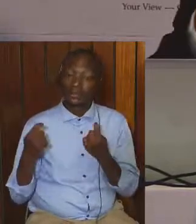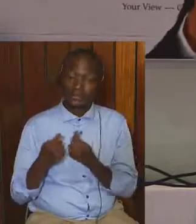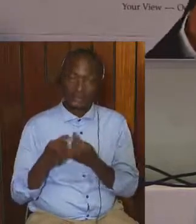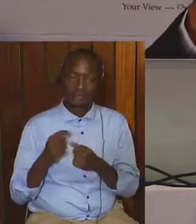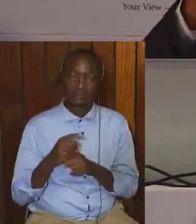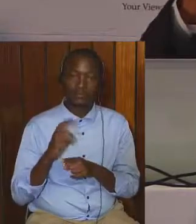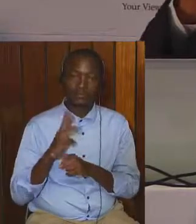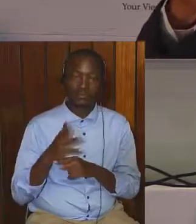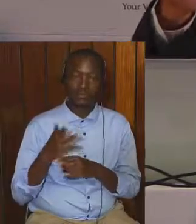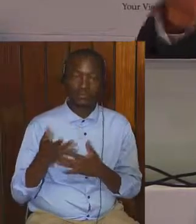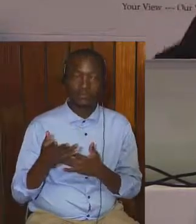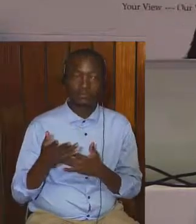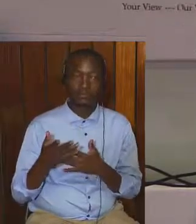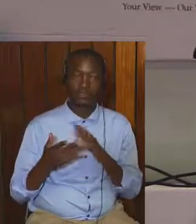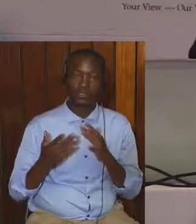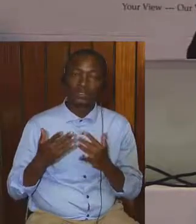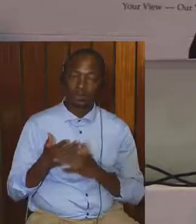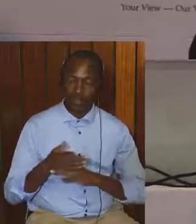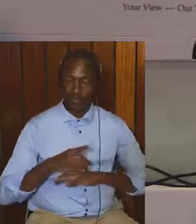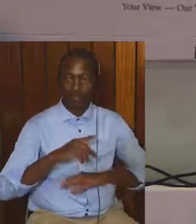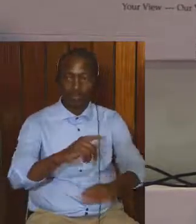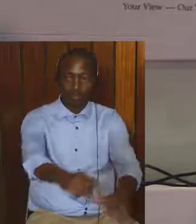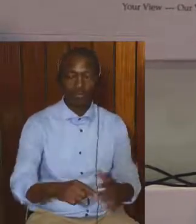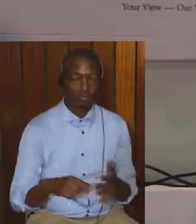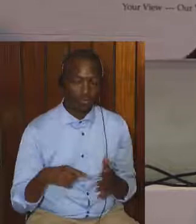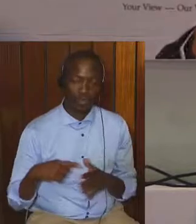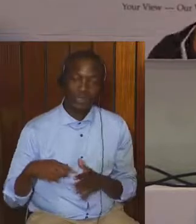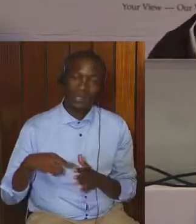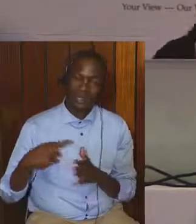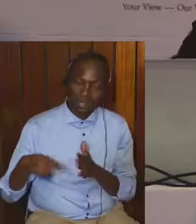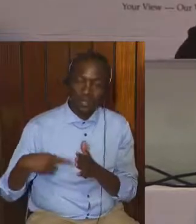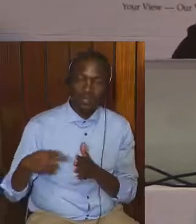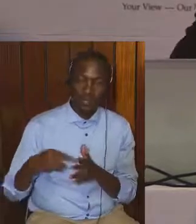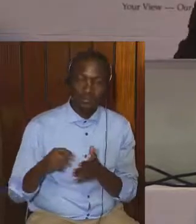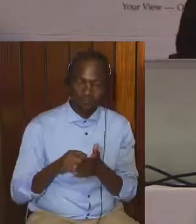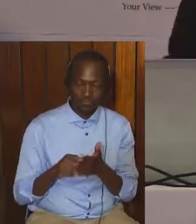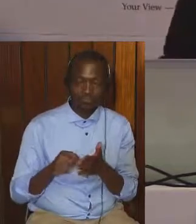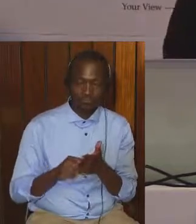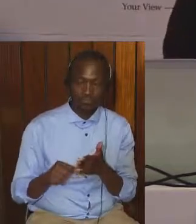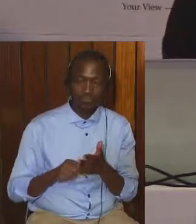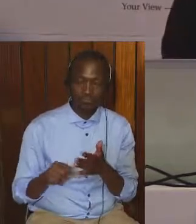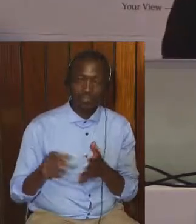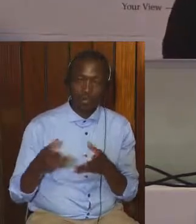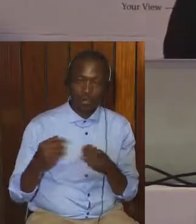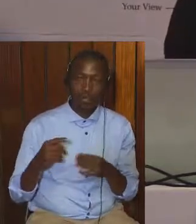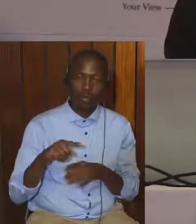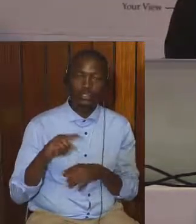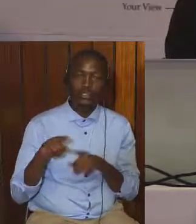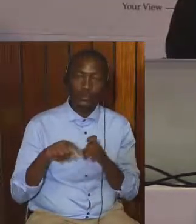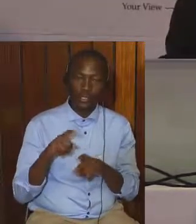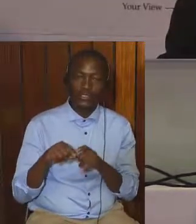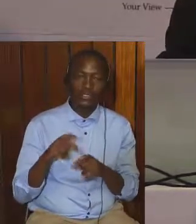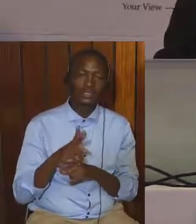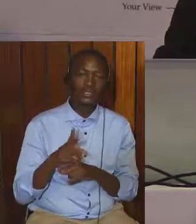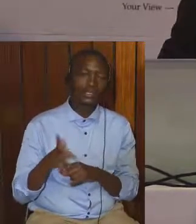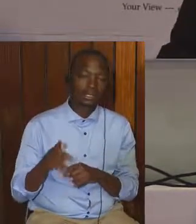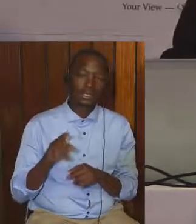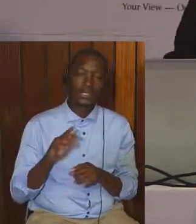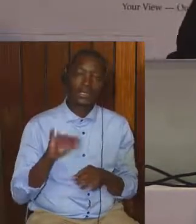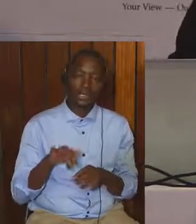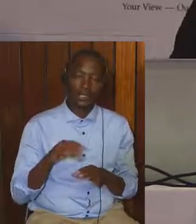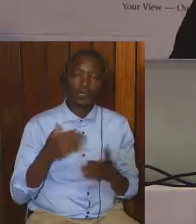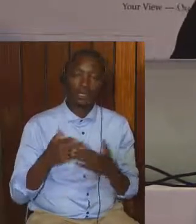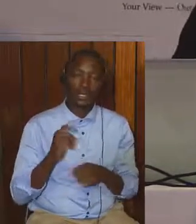will be going through the recordings, taking down all the questions again, so that we can make